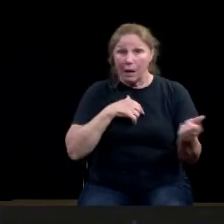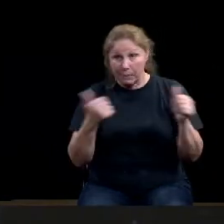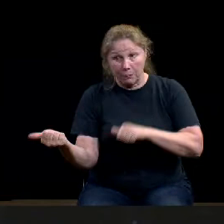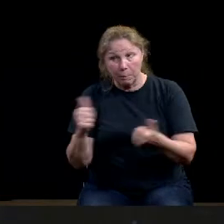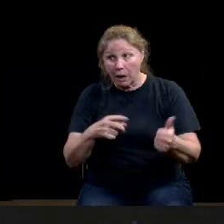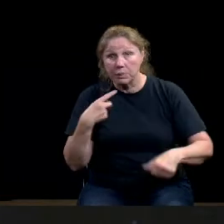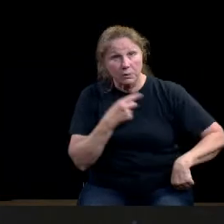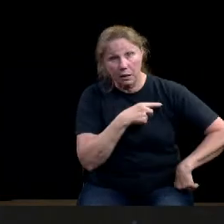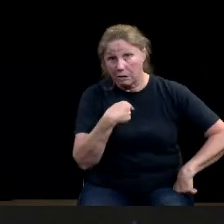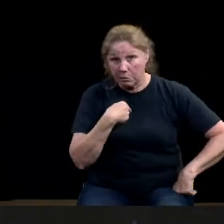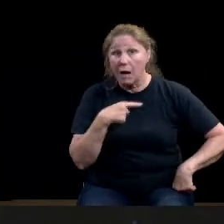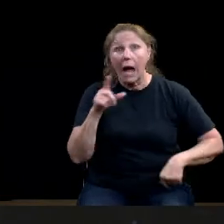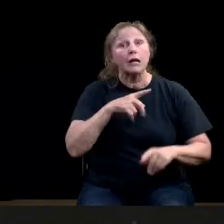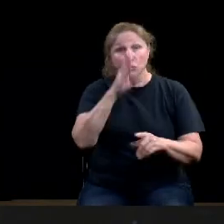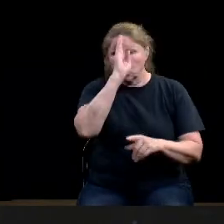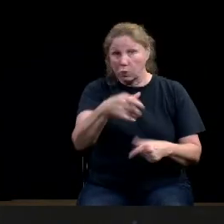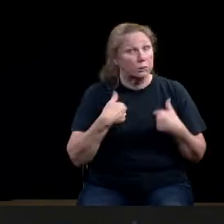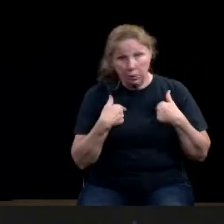Oh, gosh.